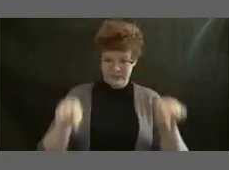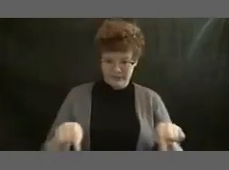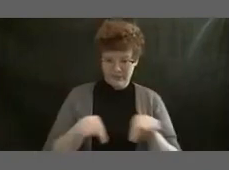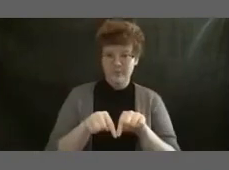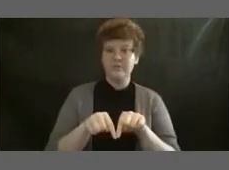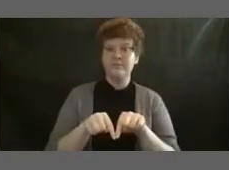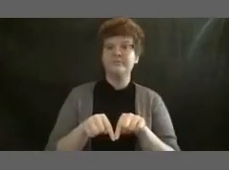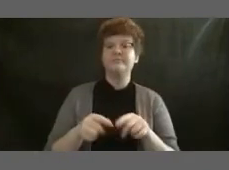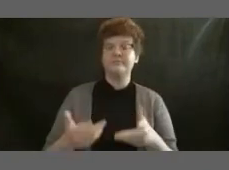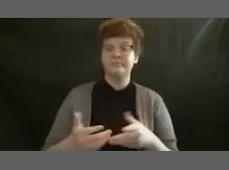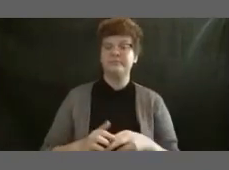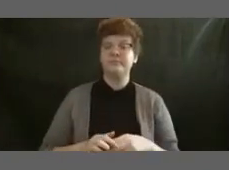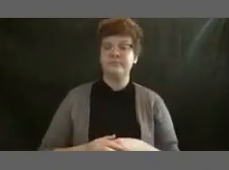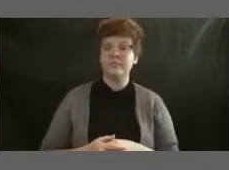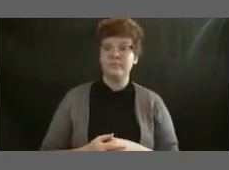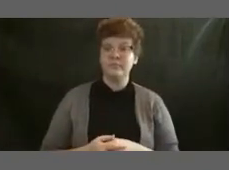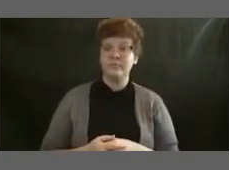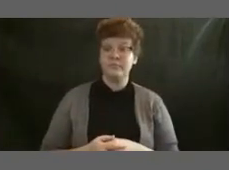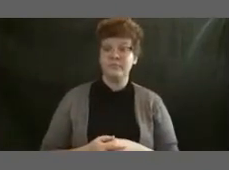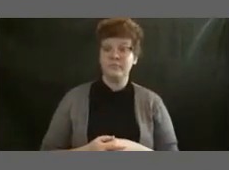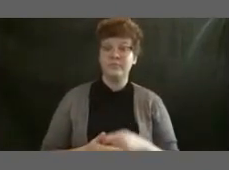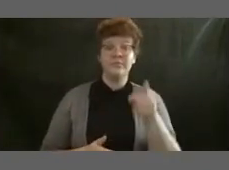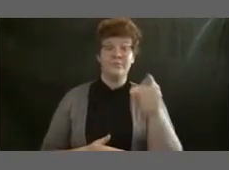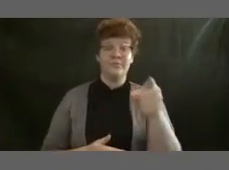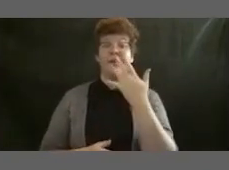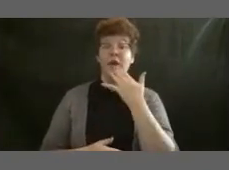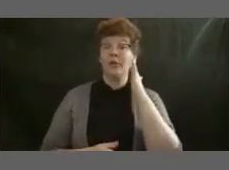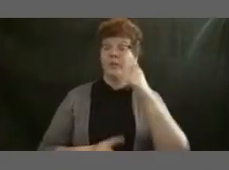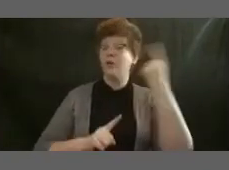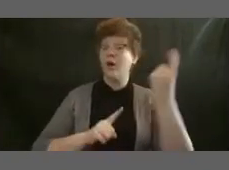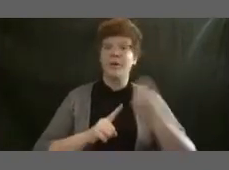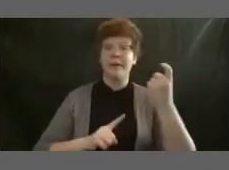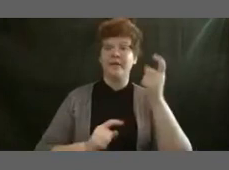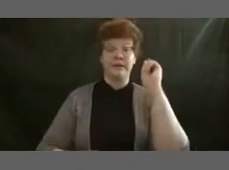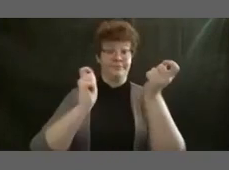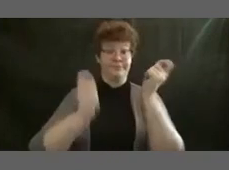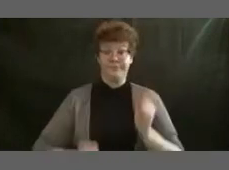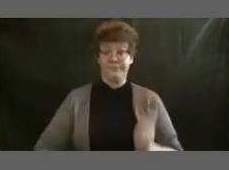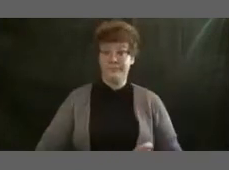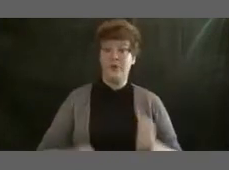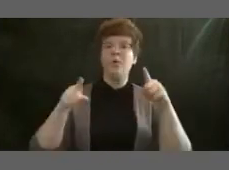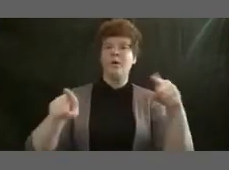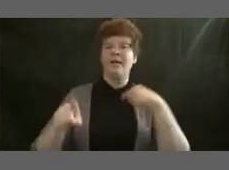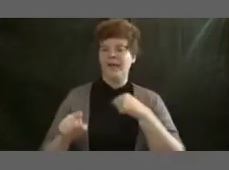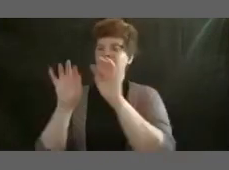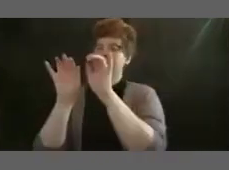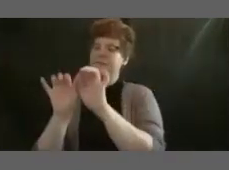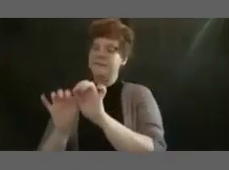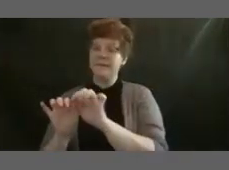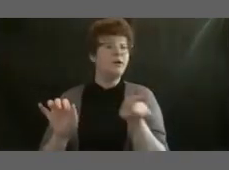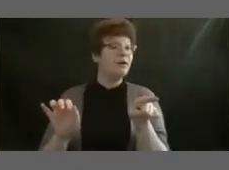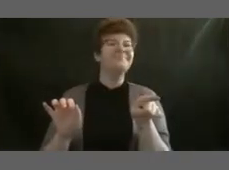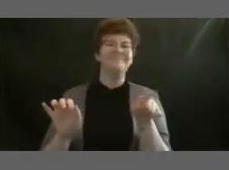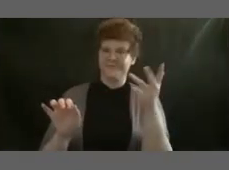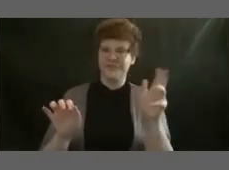CMYK callouts, it automatically updates and changes. Okay. So all you have to do is